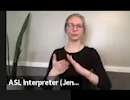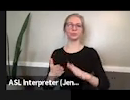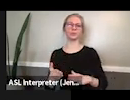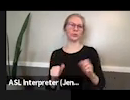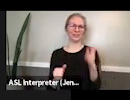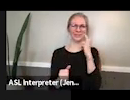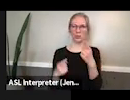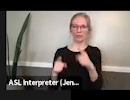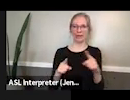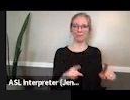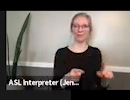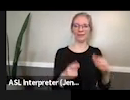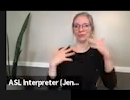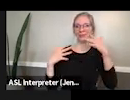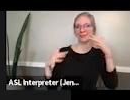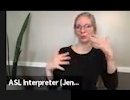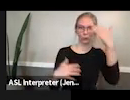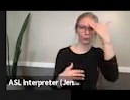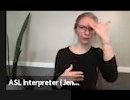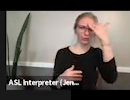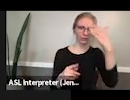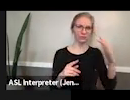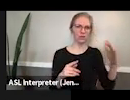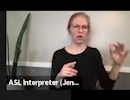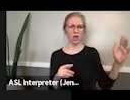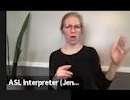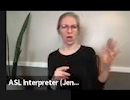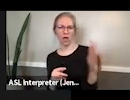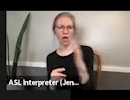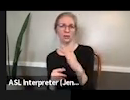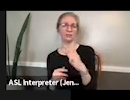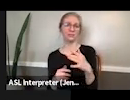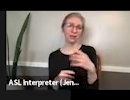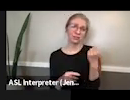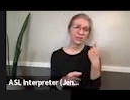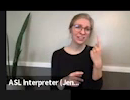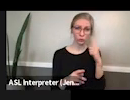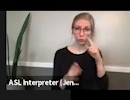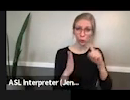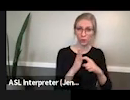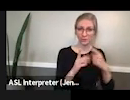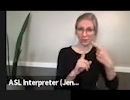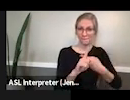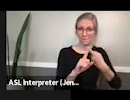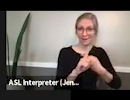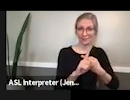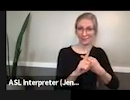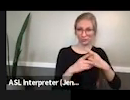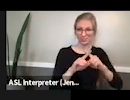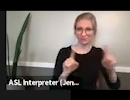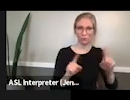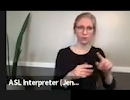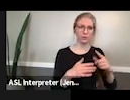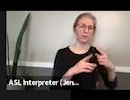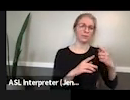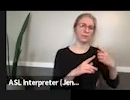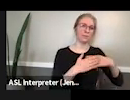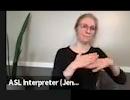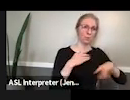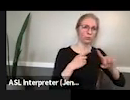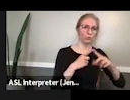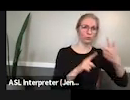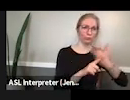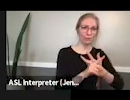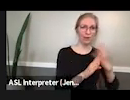awareness across development from birth. And these months are different. You notice this is birth to 3, 3 to 6, 6 to 12, and